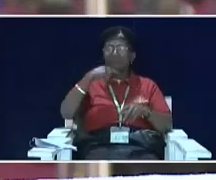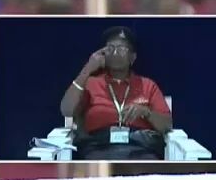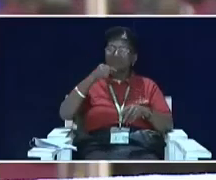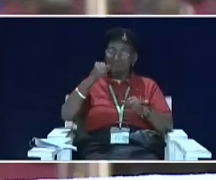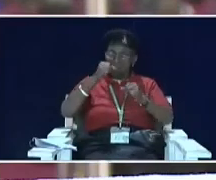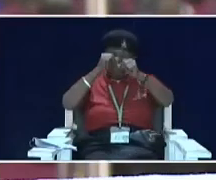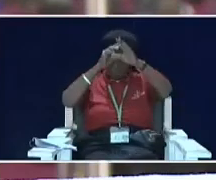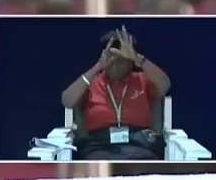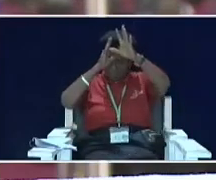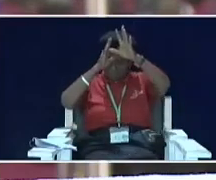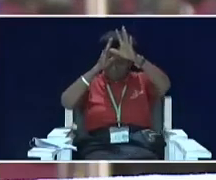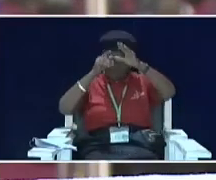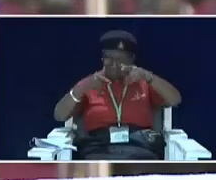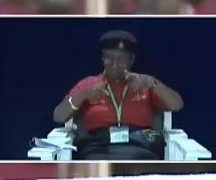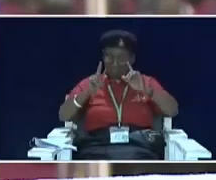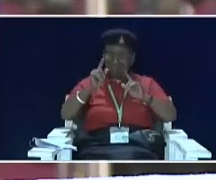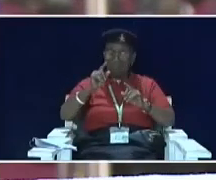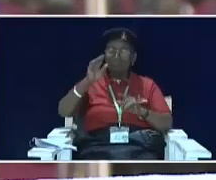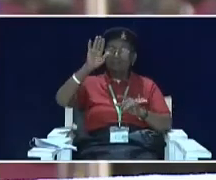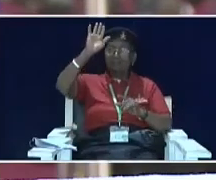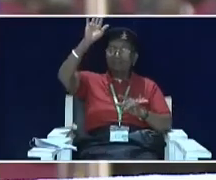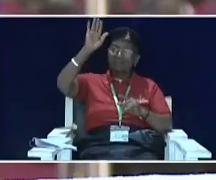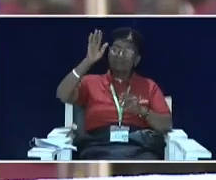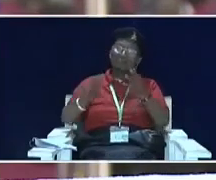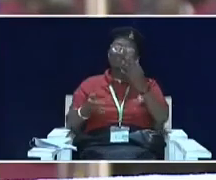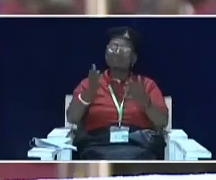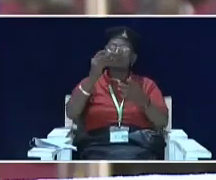let your fire fall on me